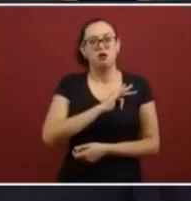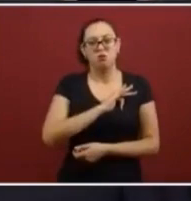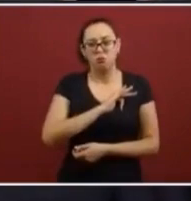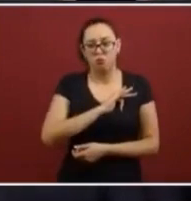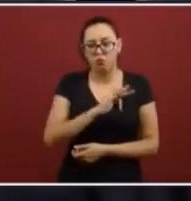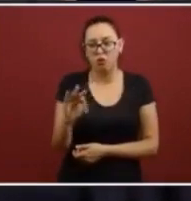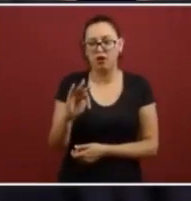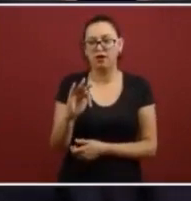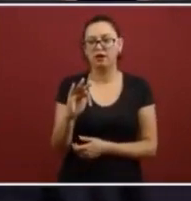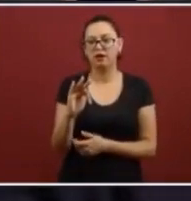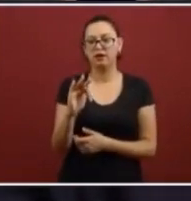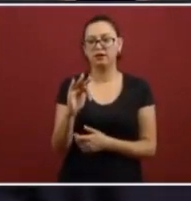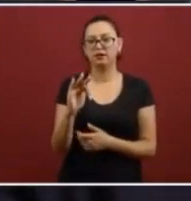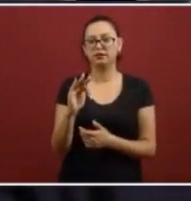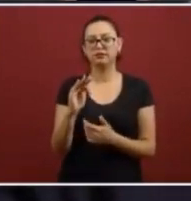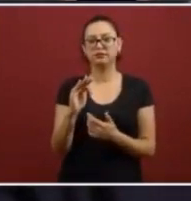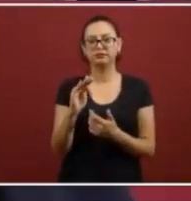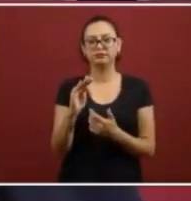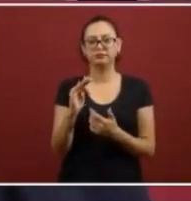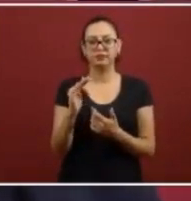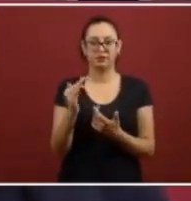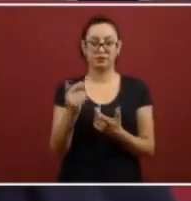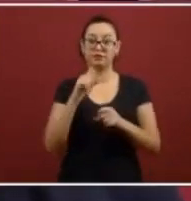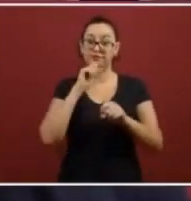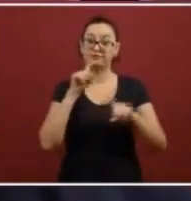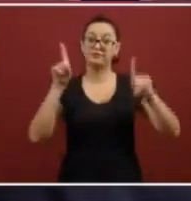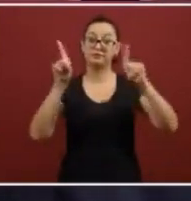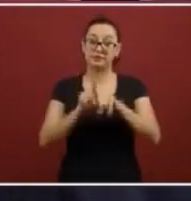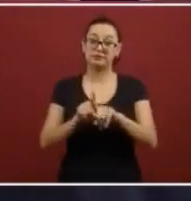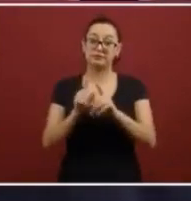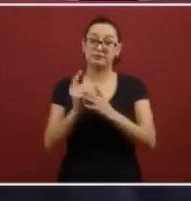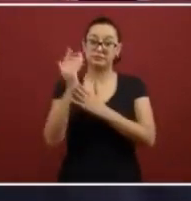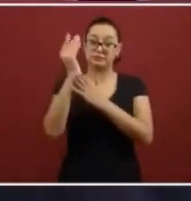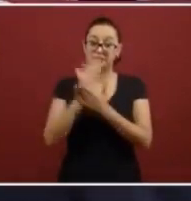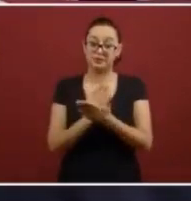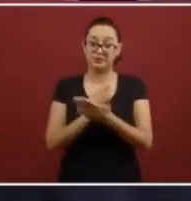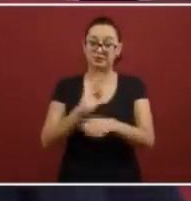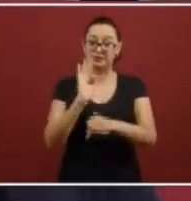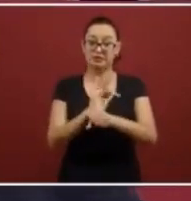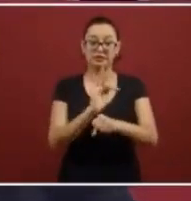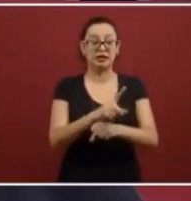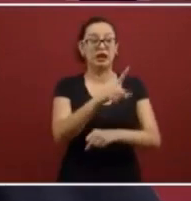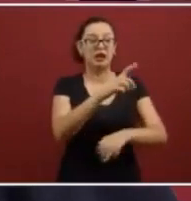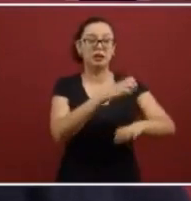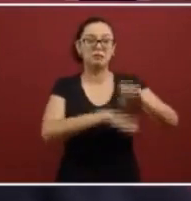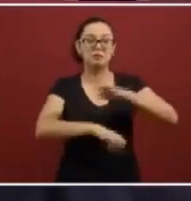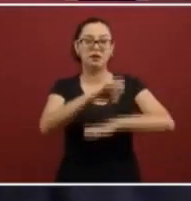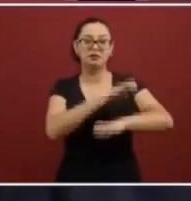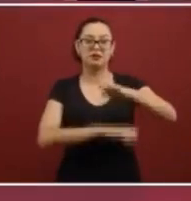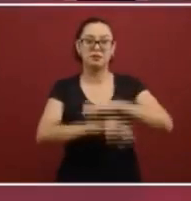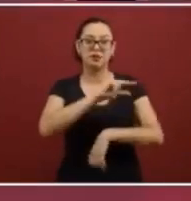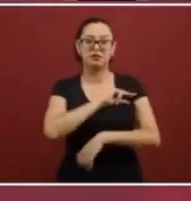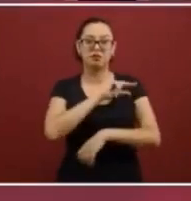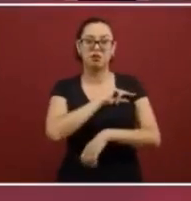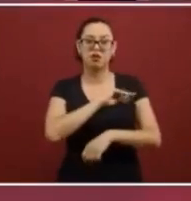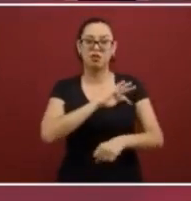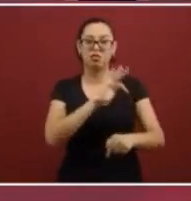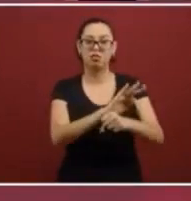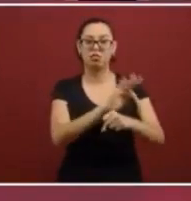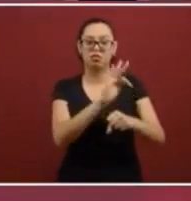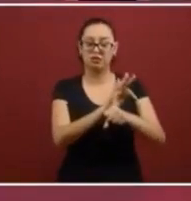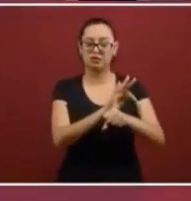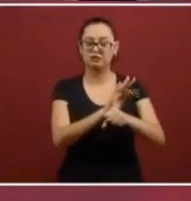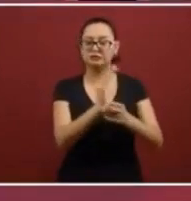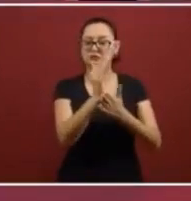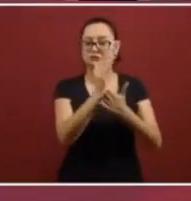bajar that we can lower el subsidio the subsidiary que se le da a las empresas. that is given to No